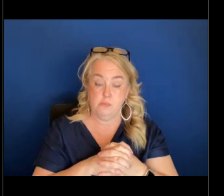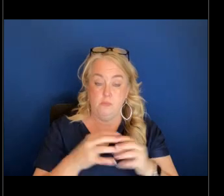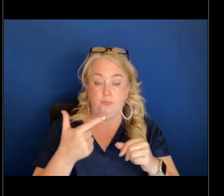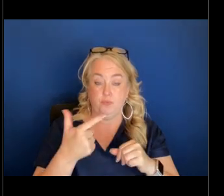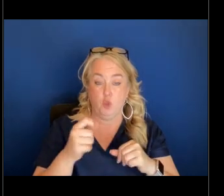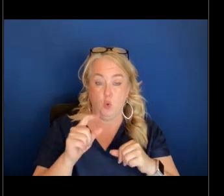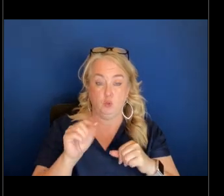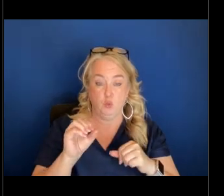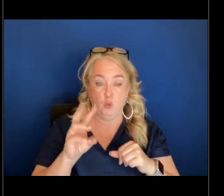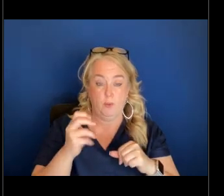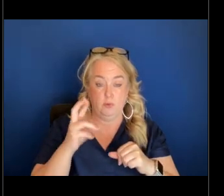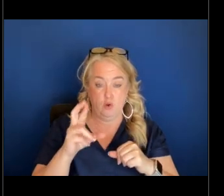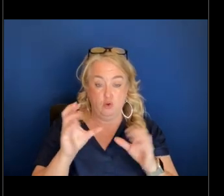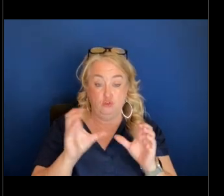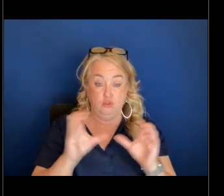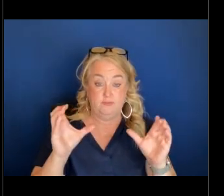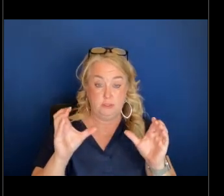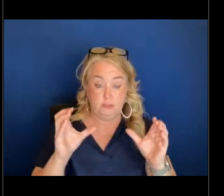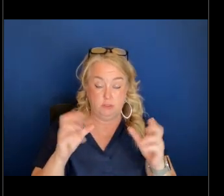GoToWebinar certificates.